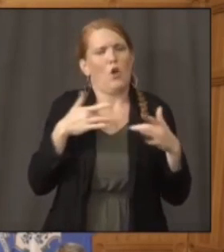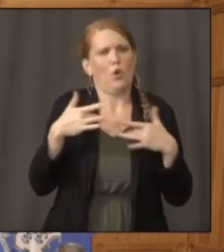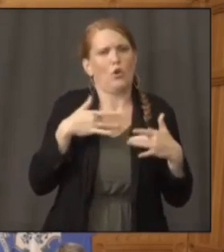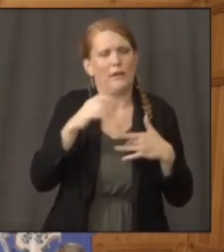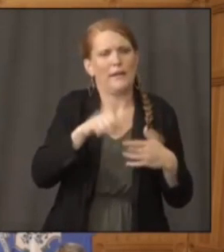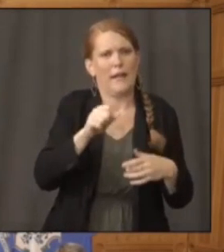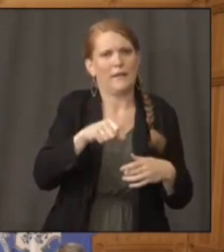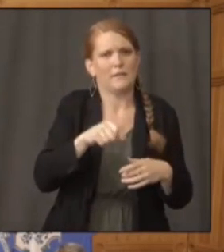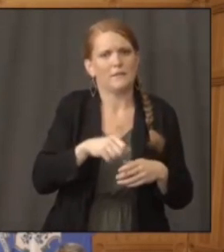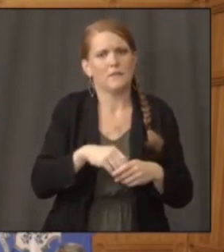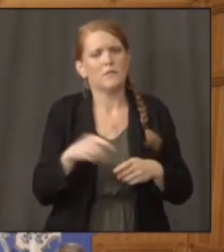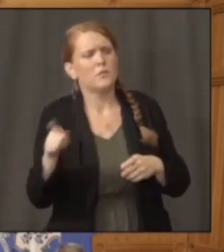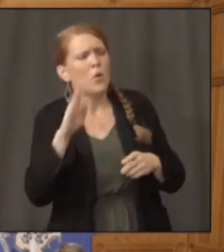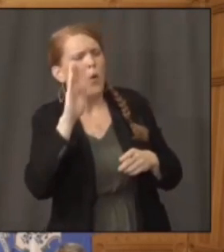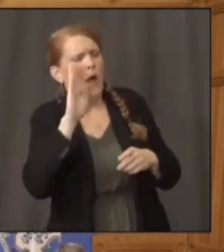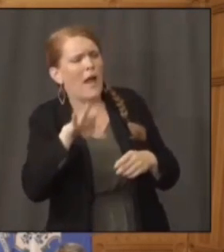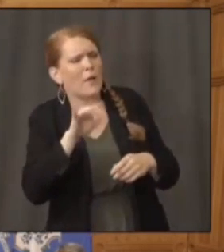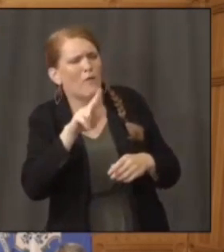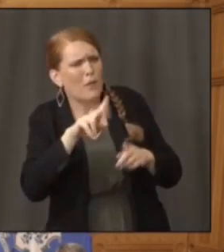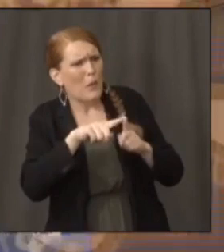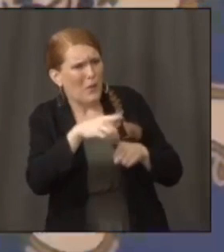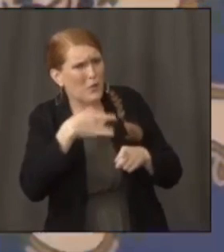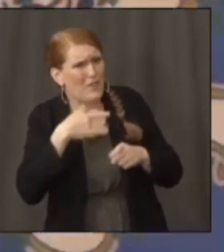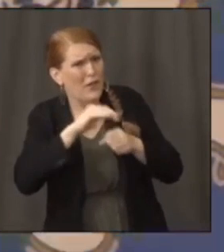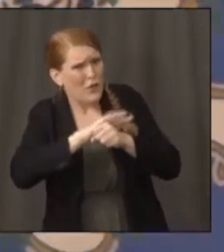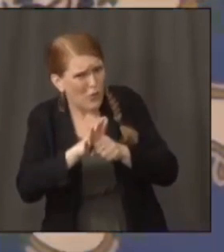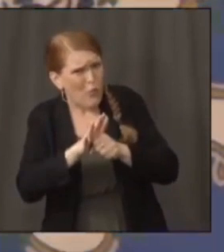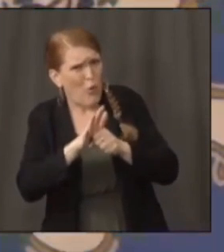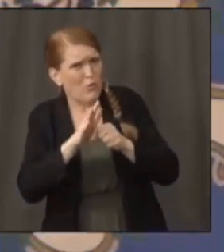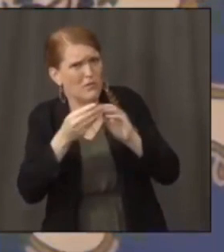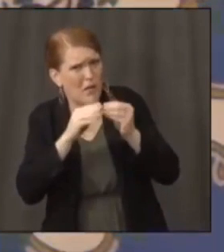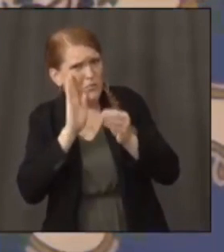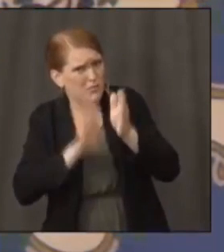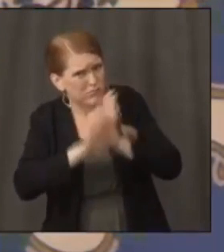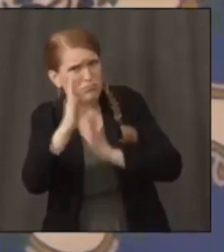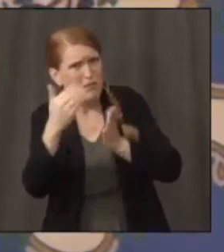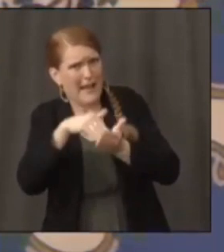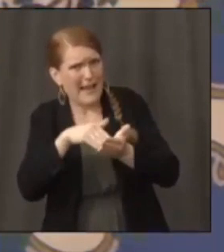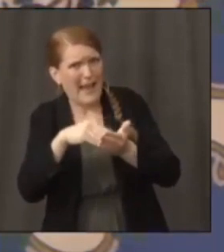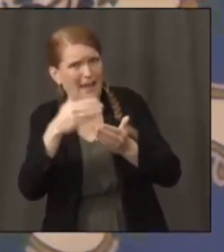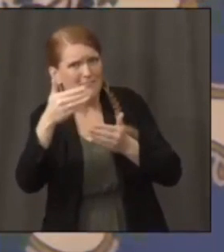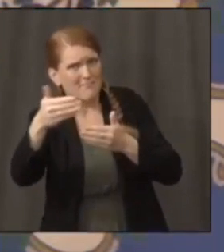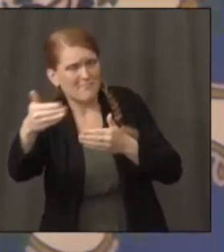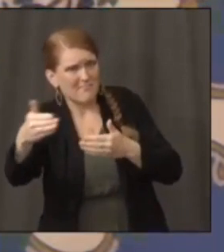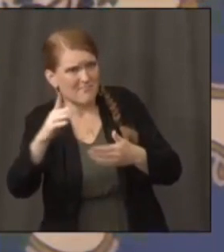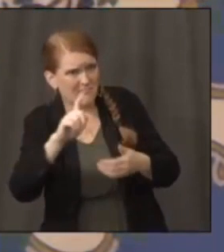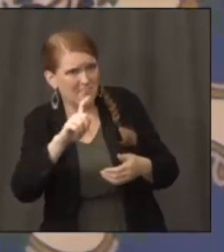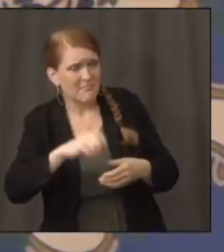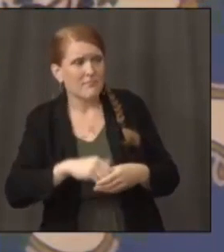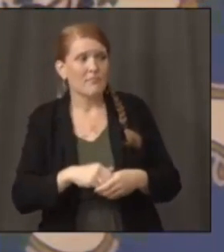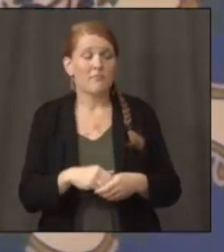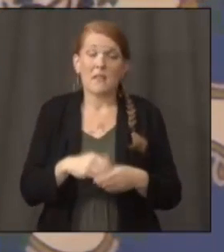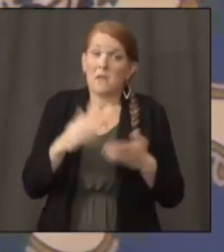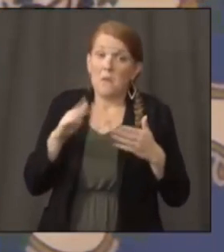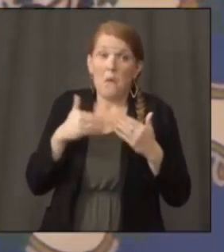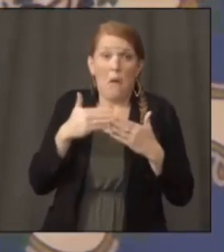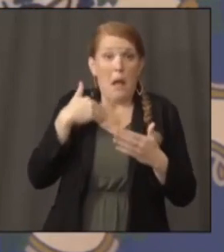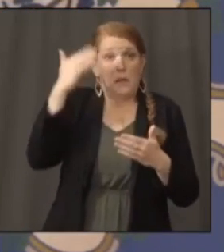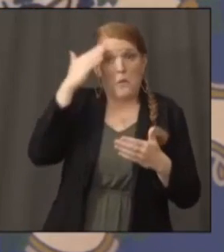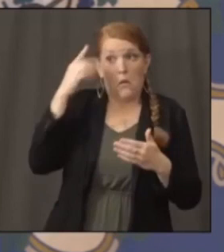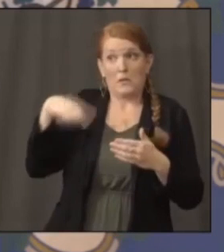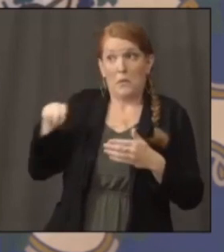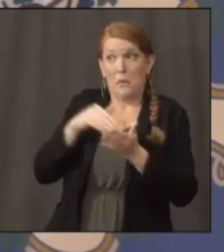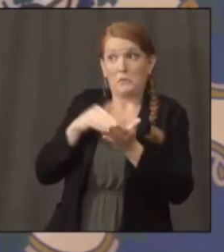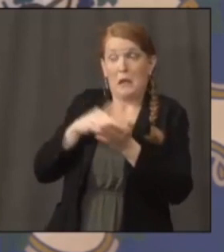resurgence in the fall? All I can tell you is that the experts have said if we're going to have a resurgence, it probably would be in